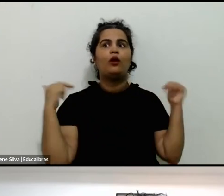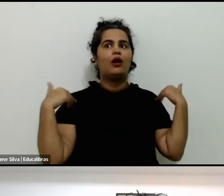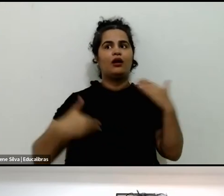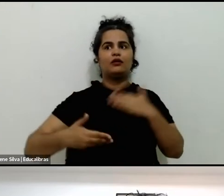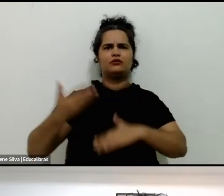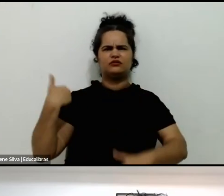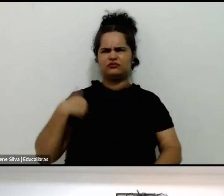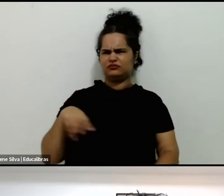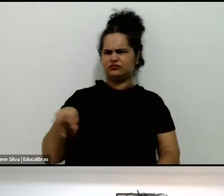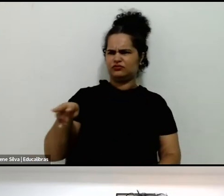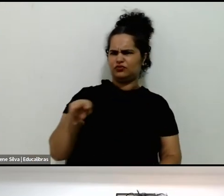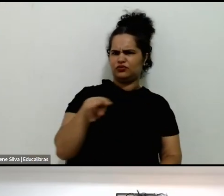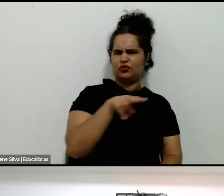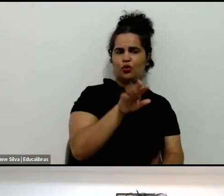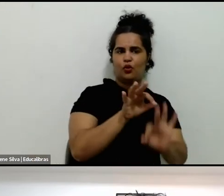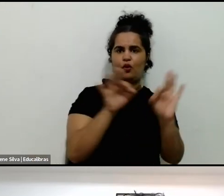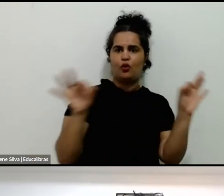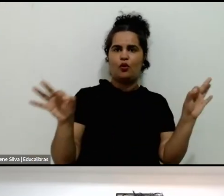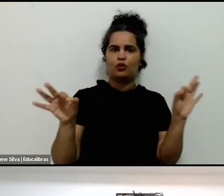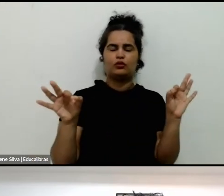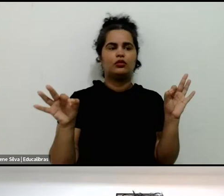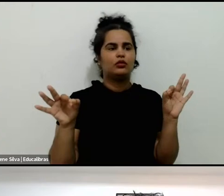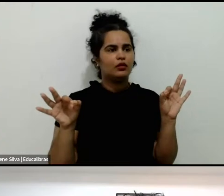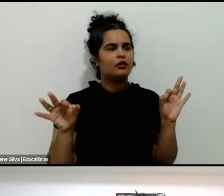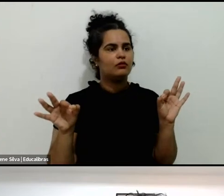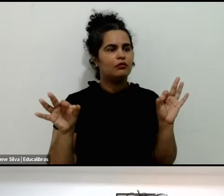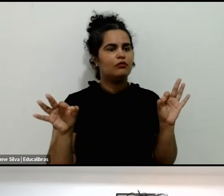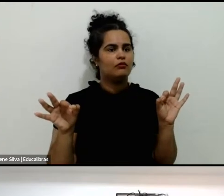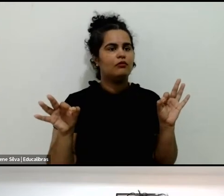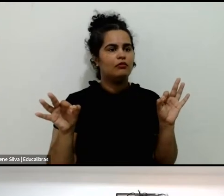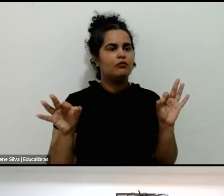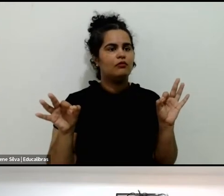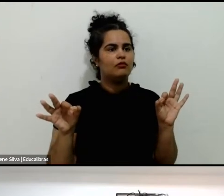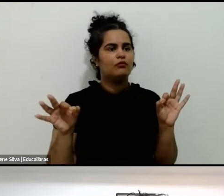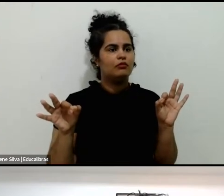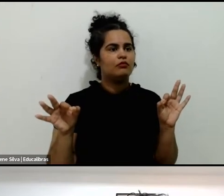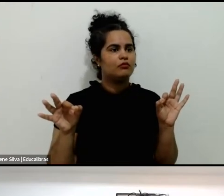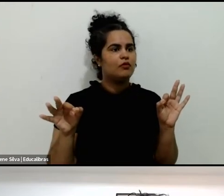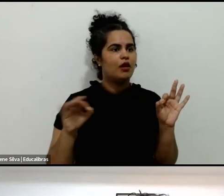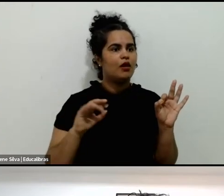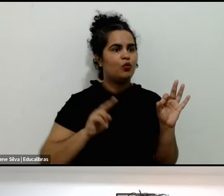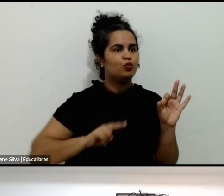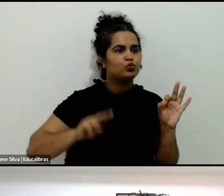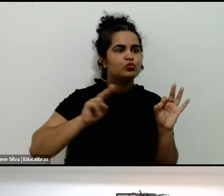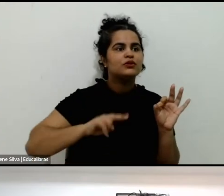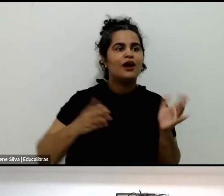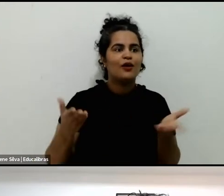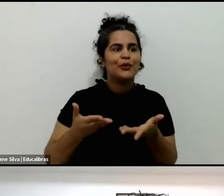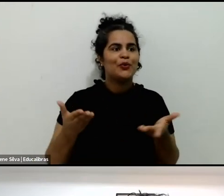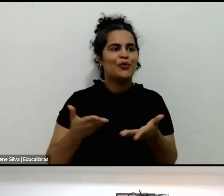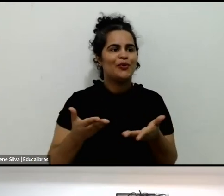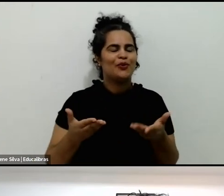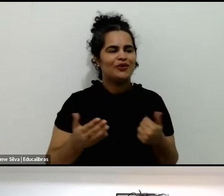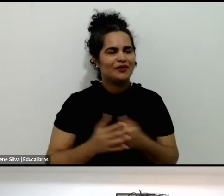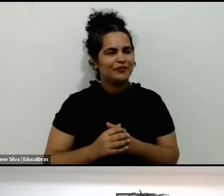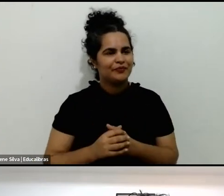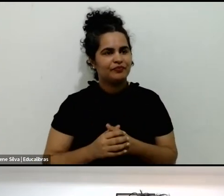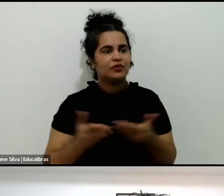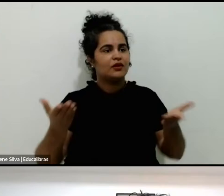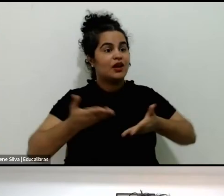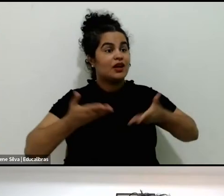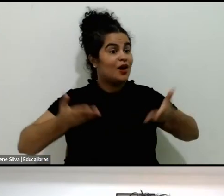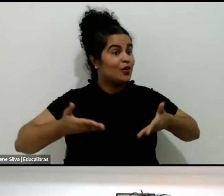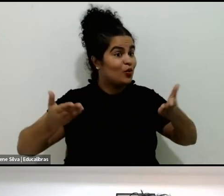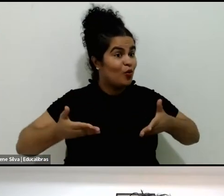local infrastructure is being used. Now that we're well out of lockdown mode and everybody is back to their normal